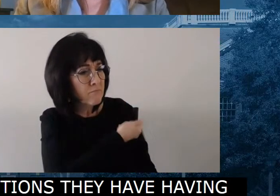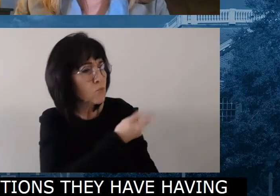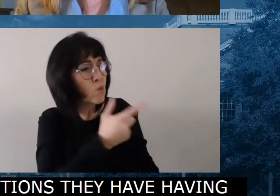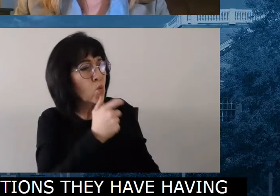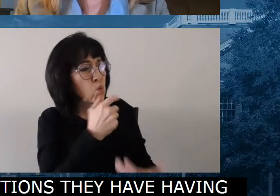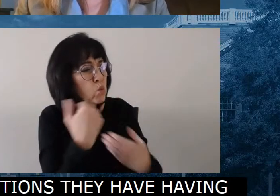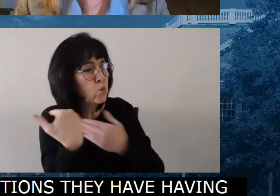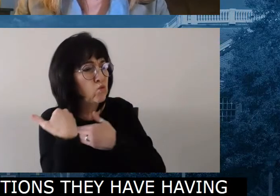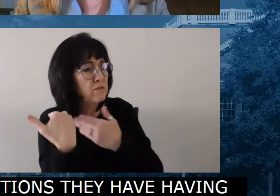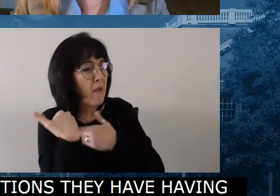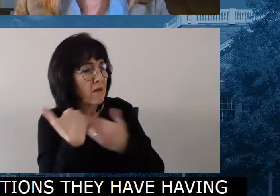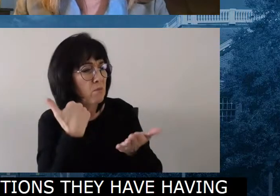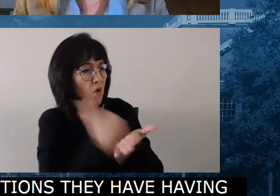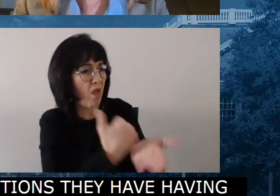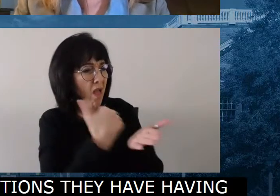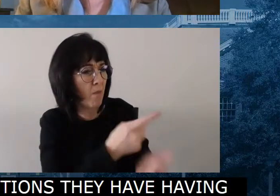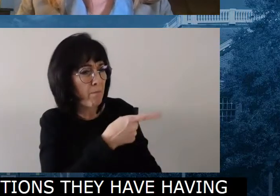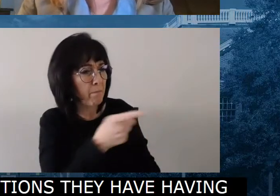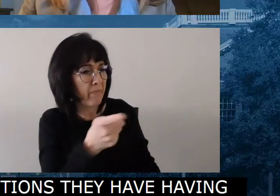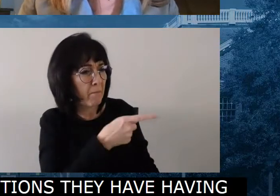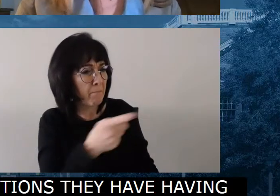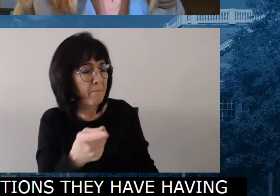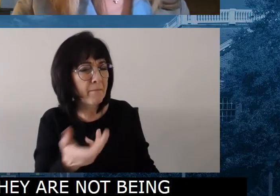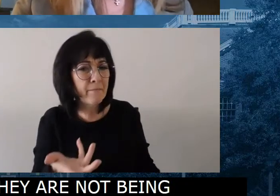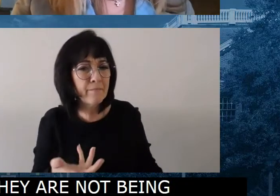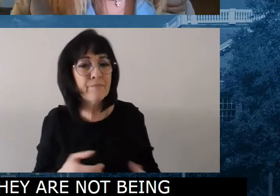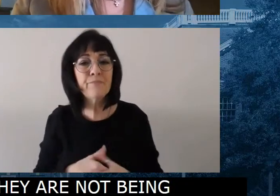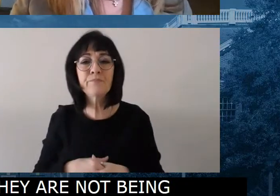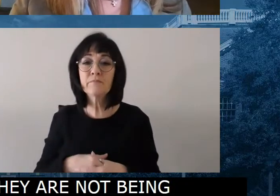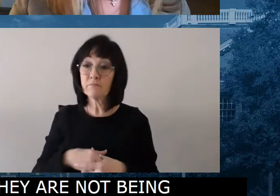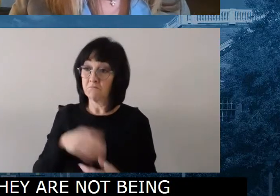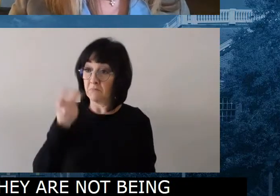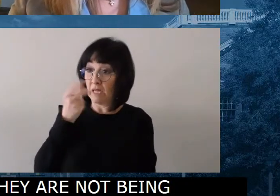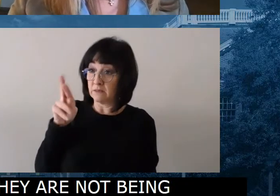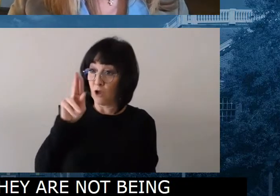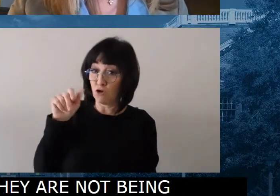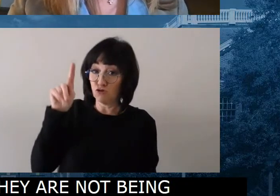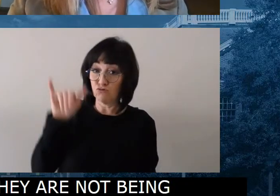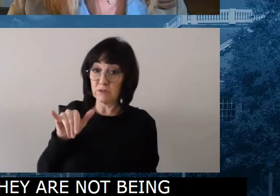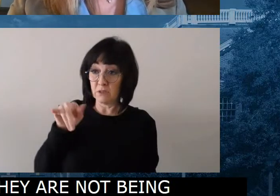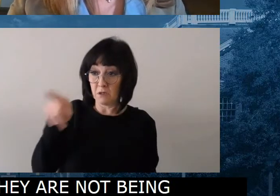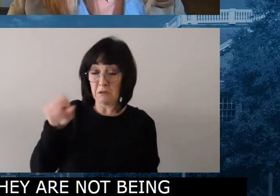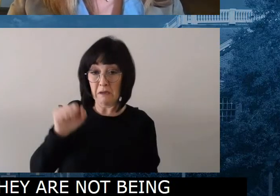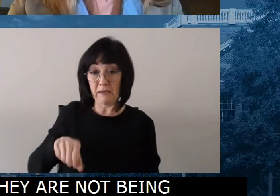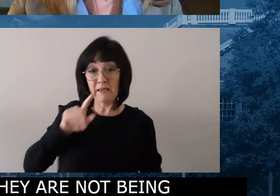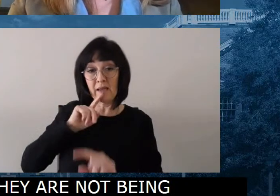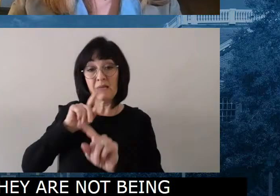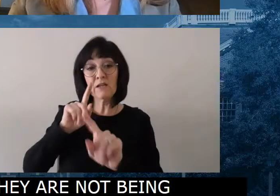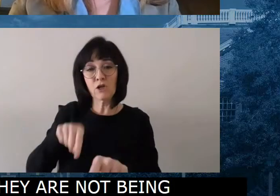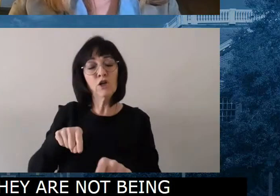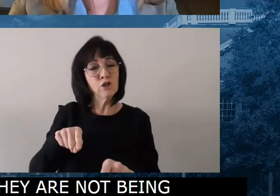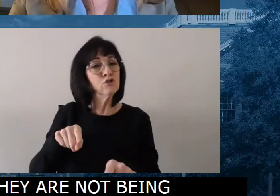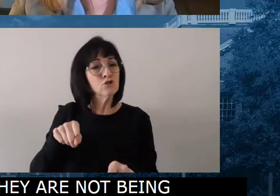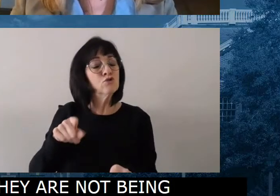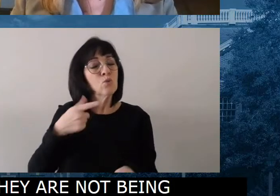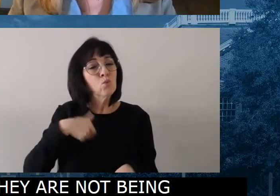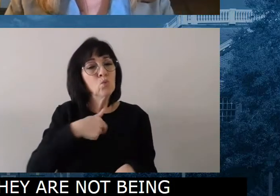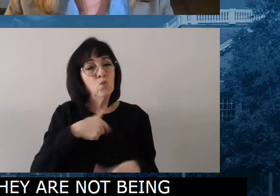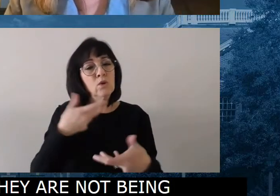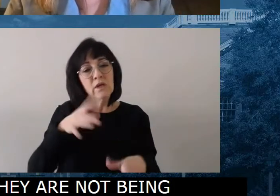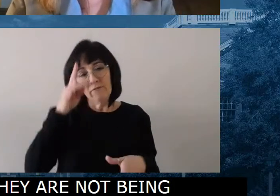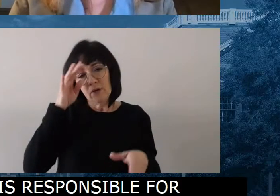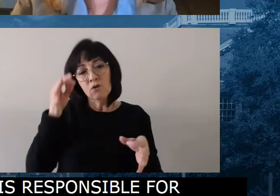providers? Dr. Ratea, I think that's a question for you, but we made a determination. Obviously, this was